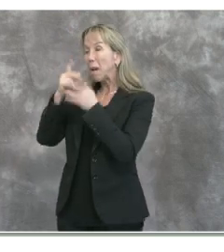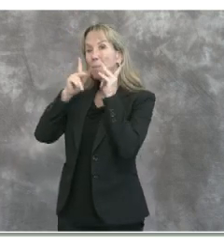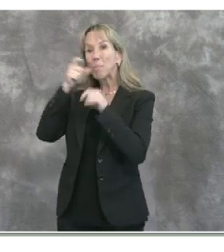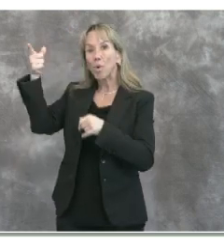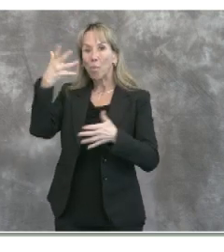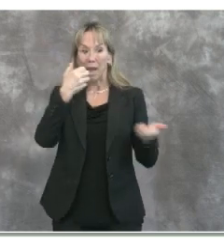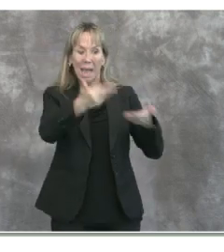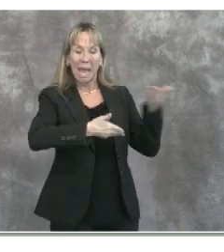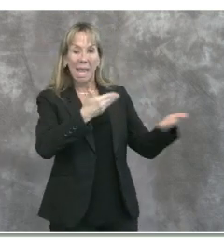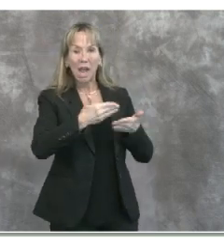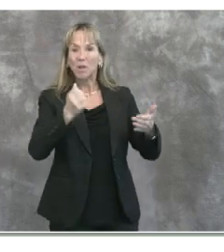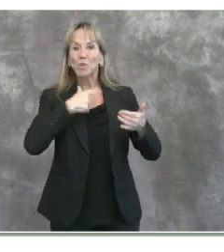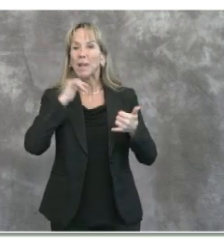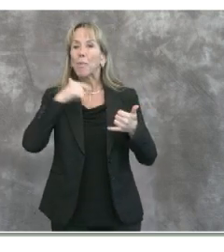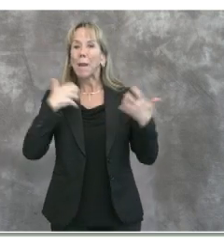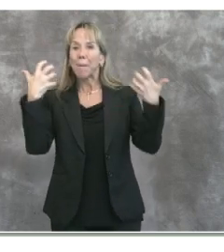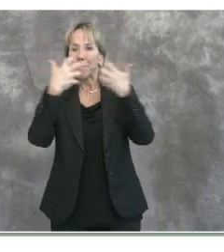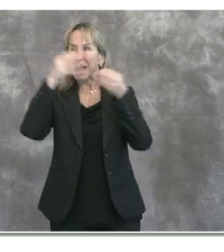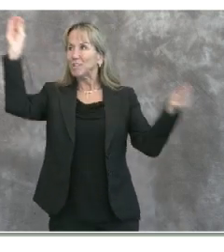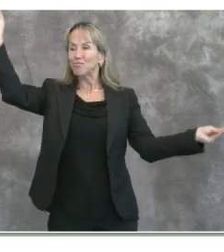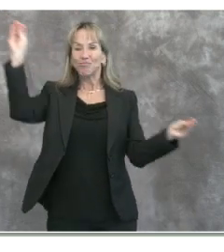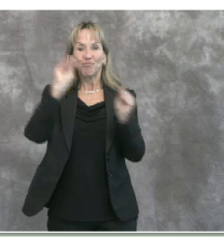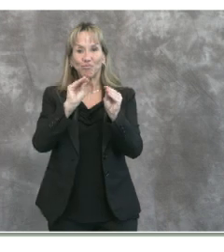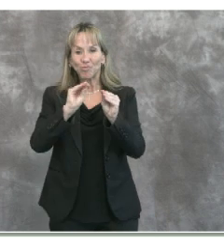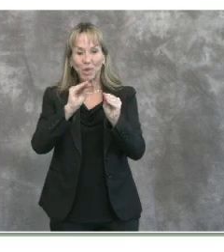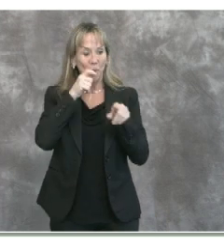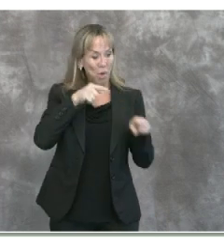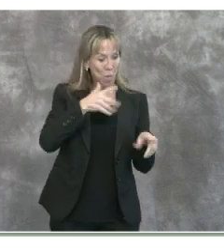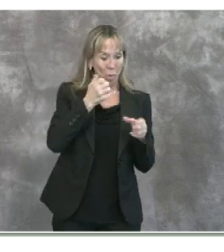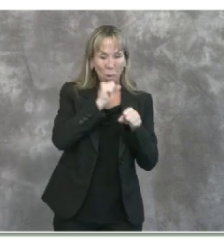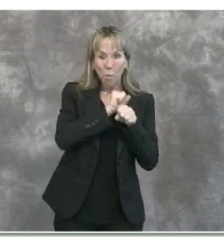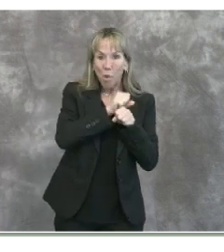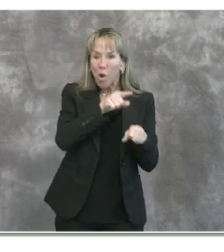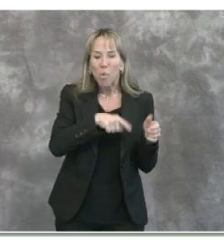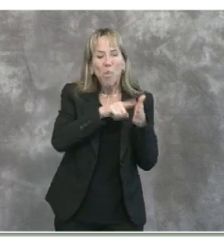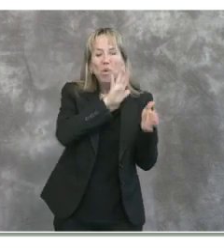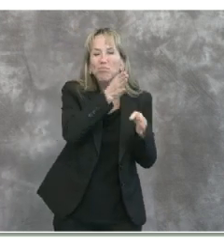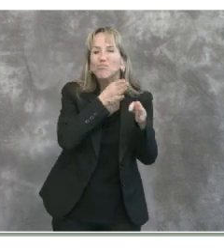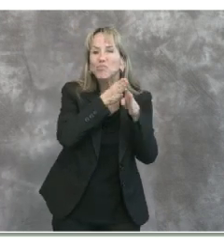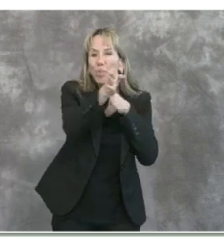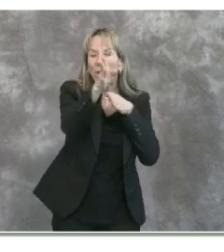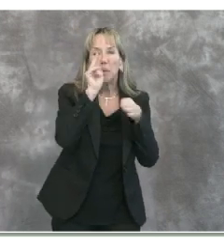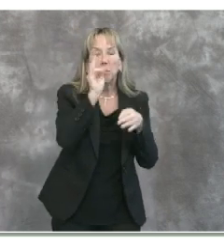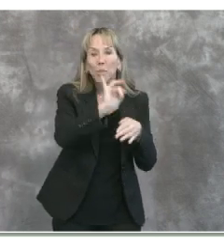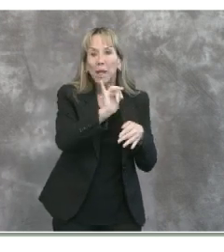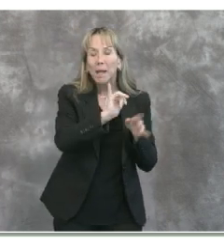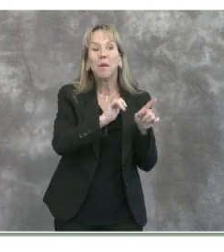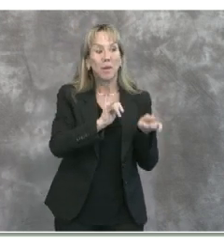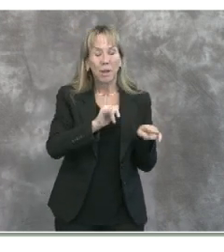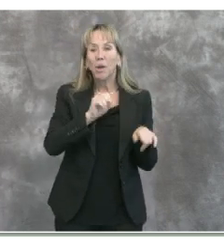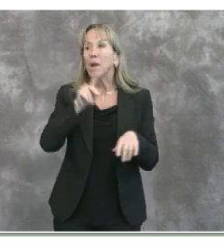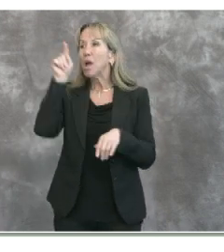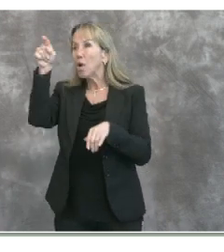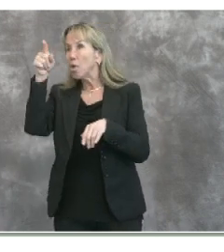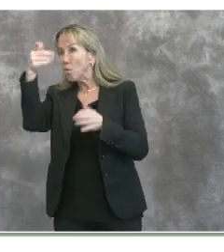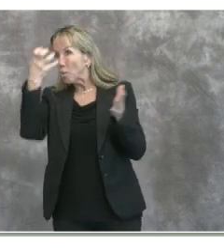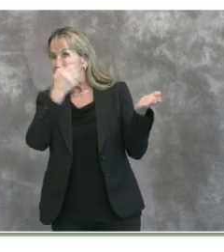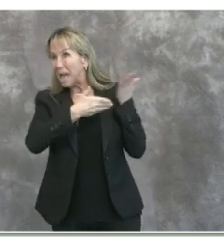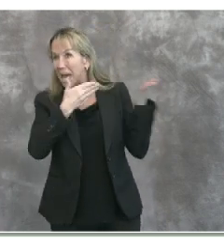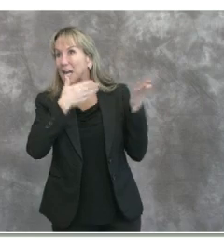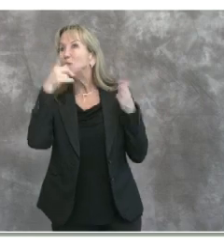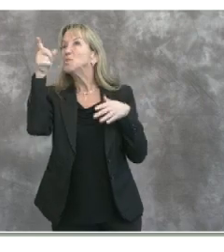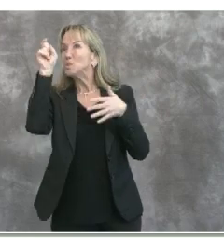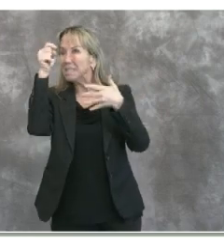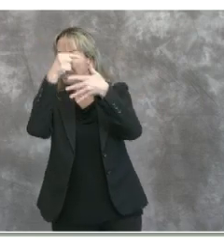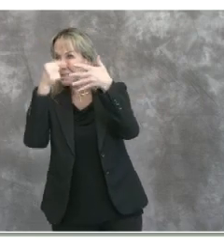put folks to work. We work with every person on what they want to do in their career, and we work with employers to help source talent so that